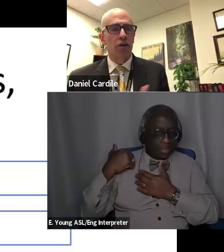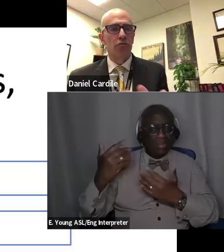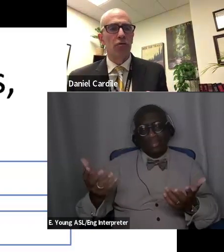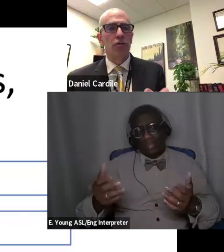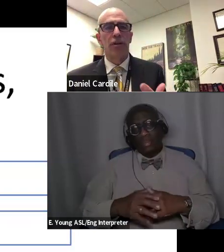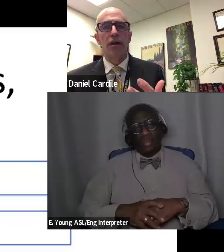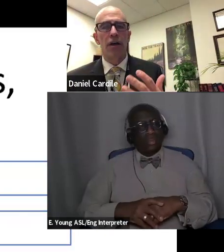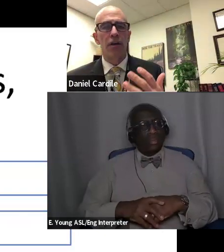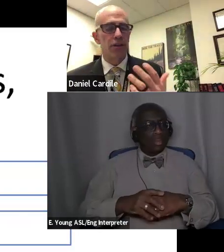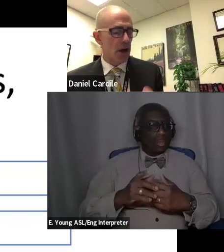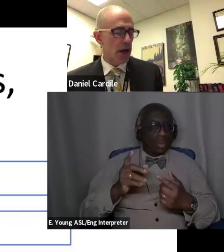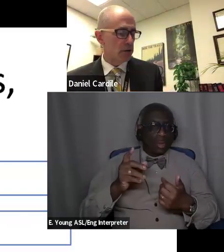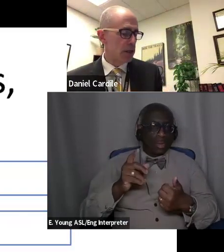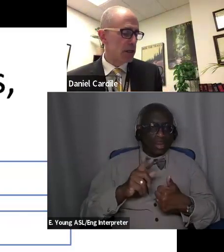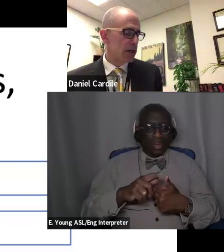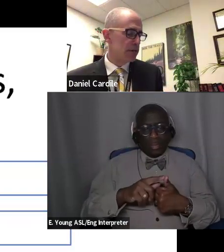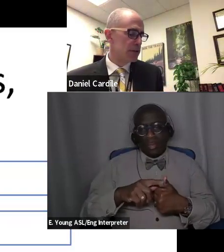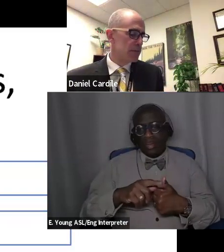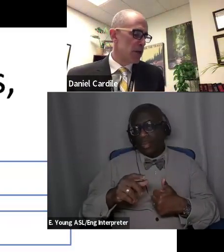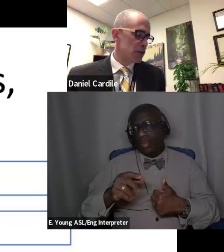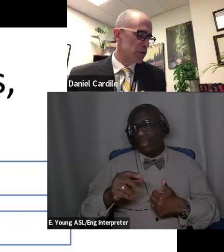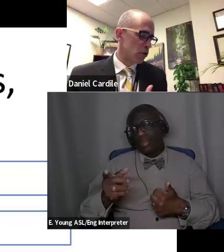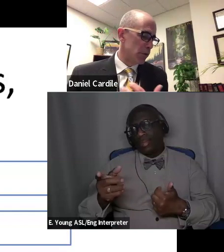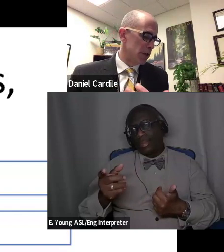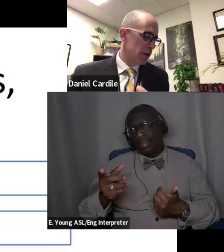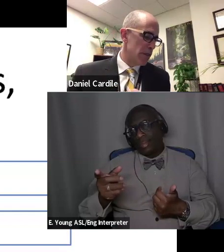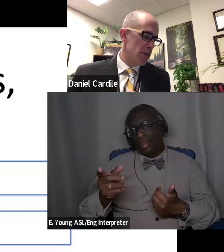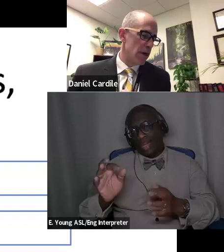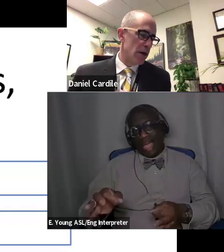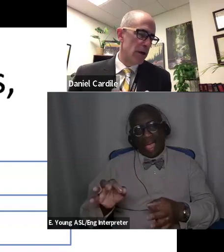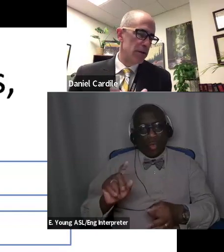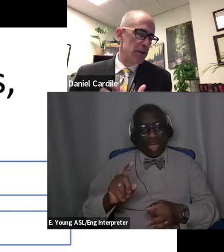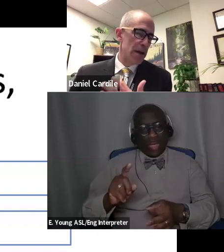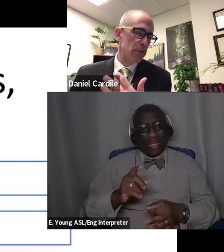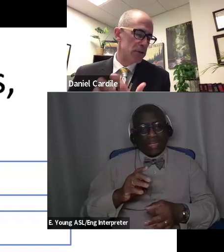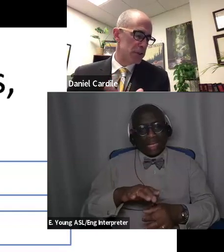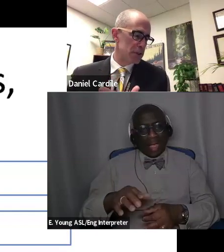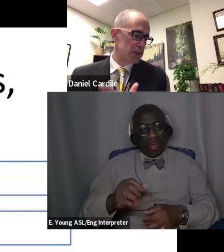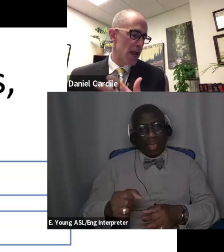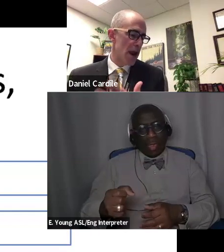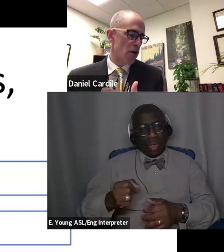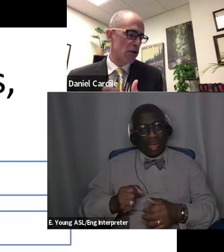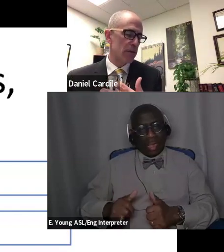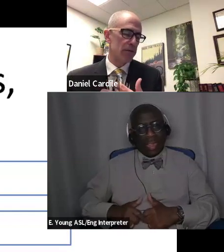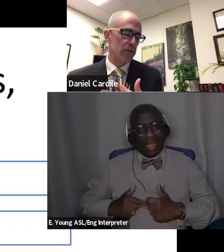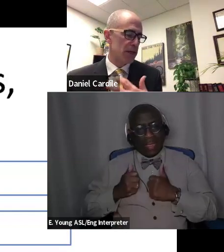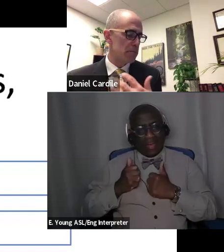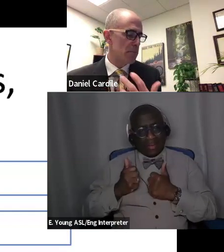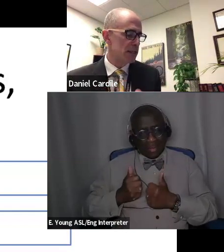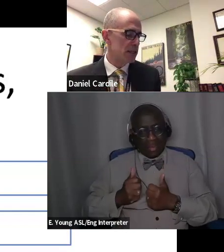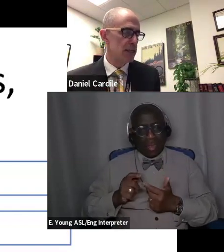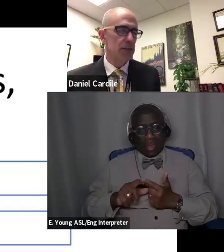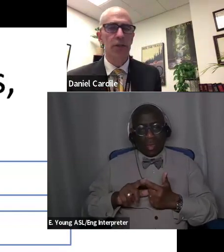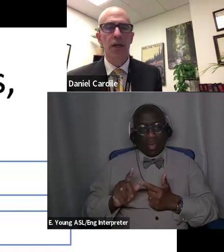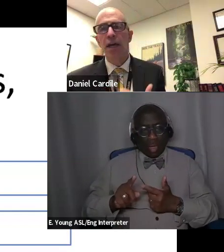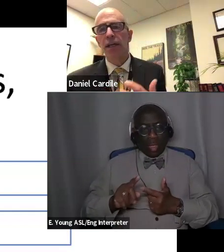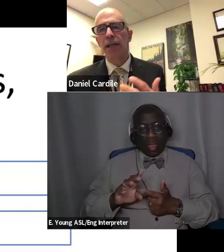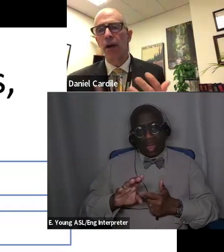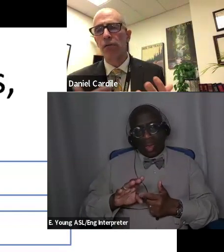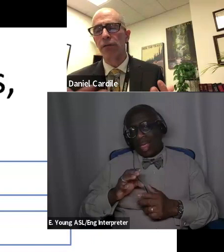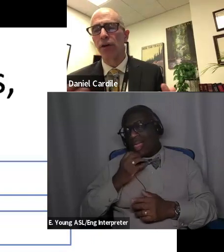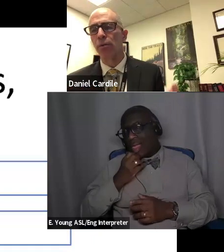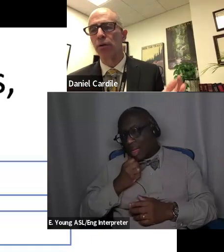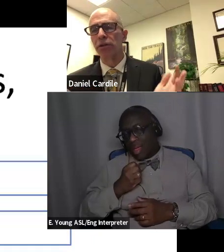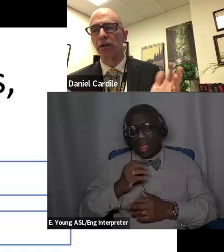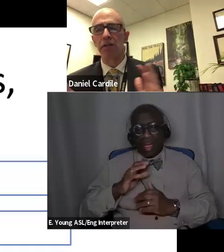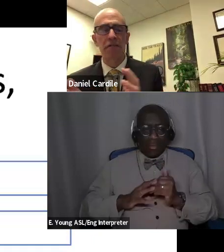in general, the child lives, determine that person's care, comfort, and maintenance,